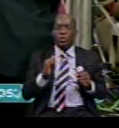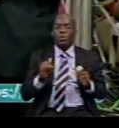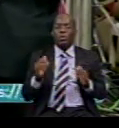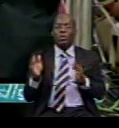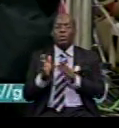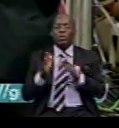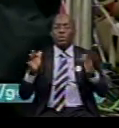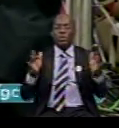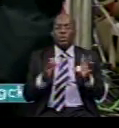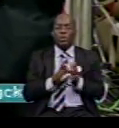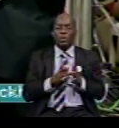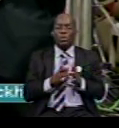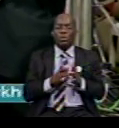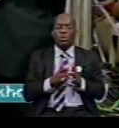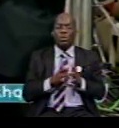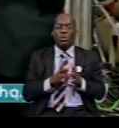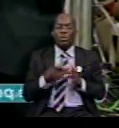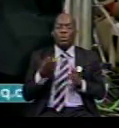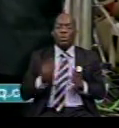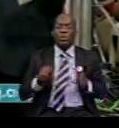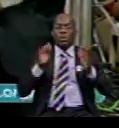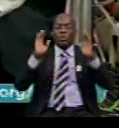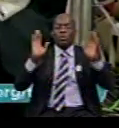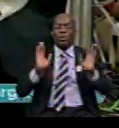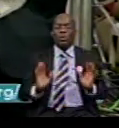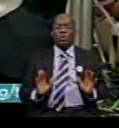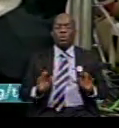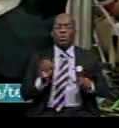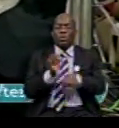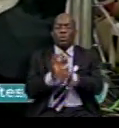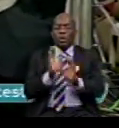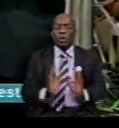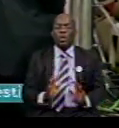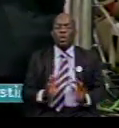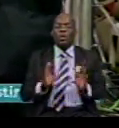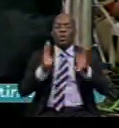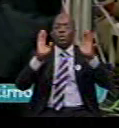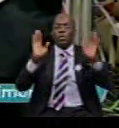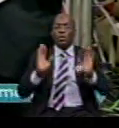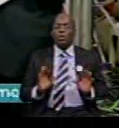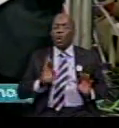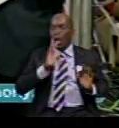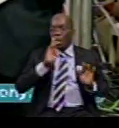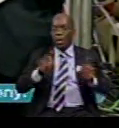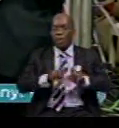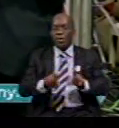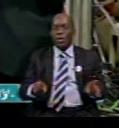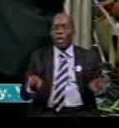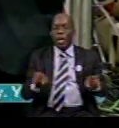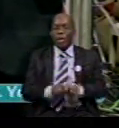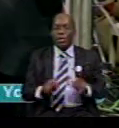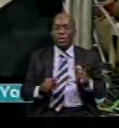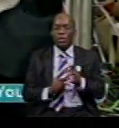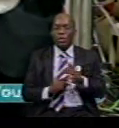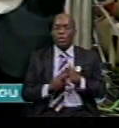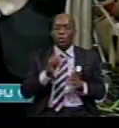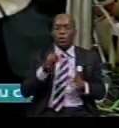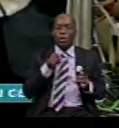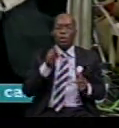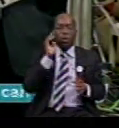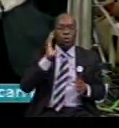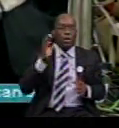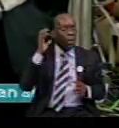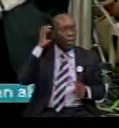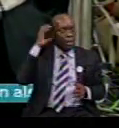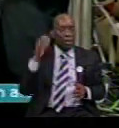the Miracle Worker. And miracles are diverse, like the one you're going to hear now. Preventive miracles